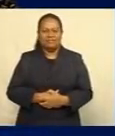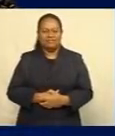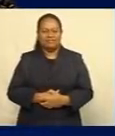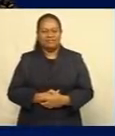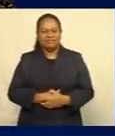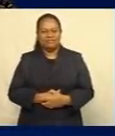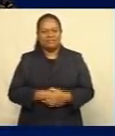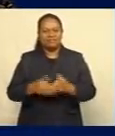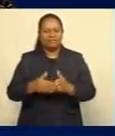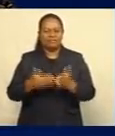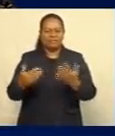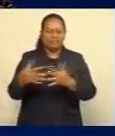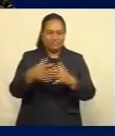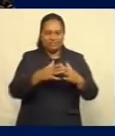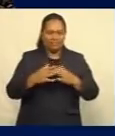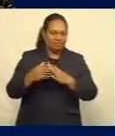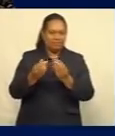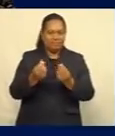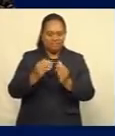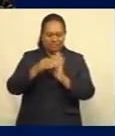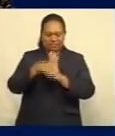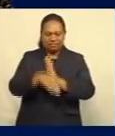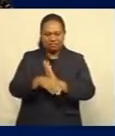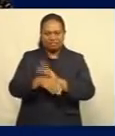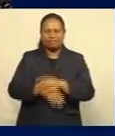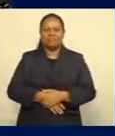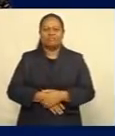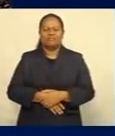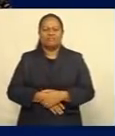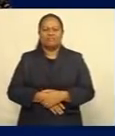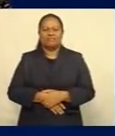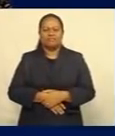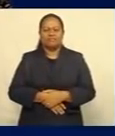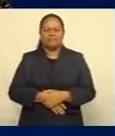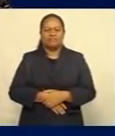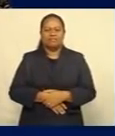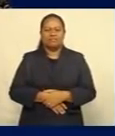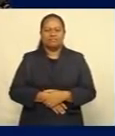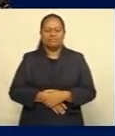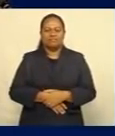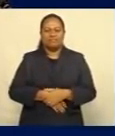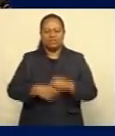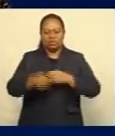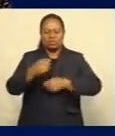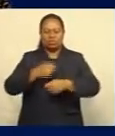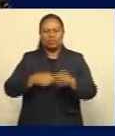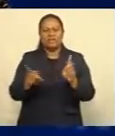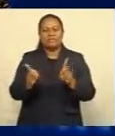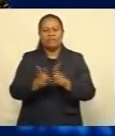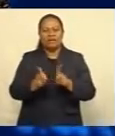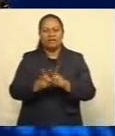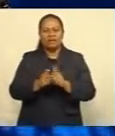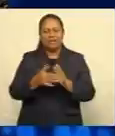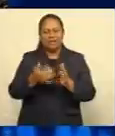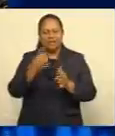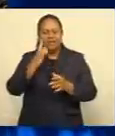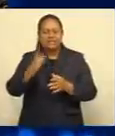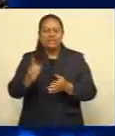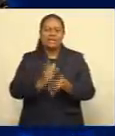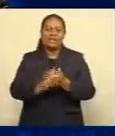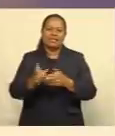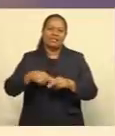As the US dollar drops the dollars for our two trade partners, here's Sinifa to tell you